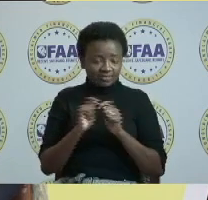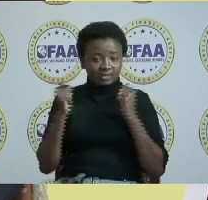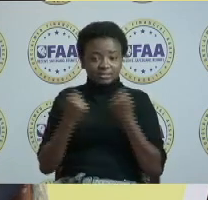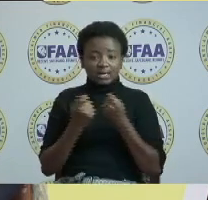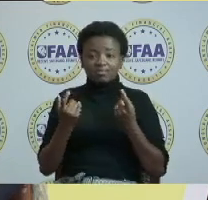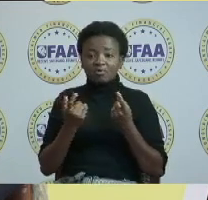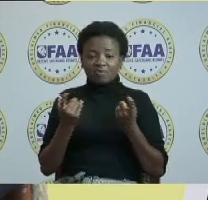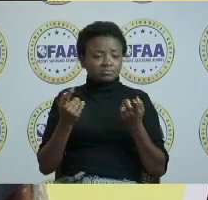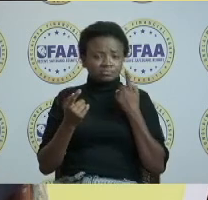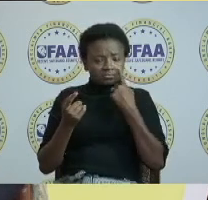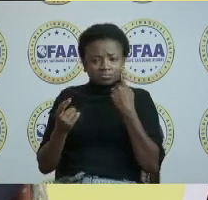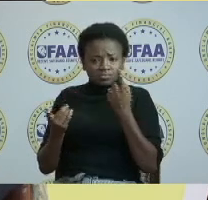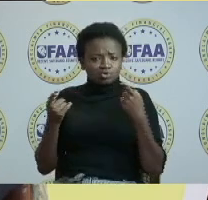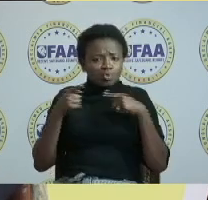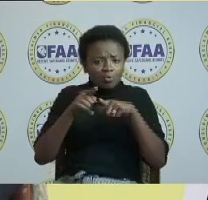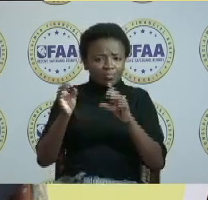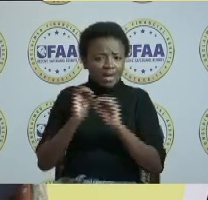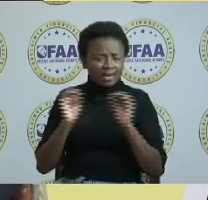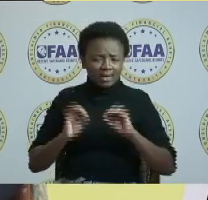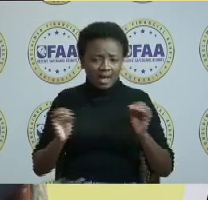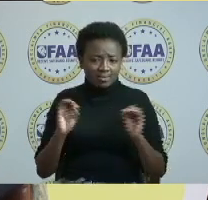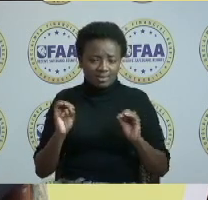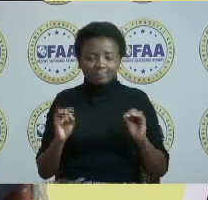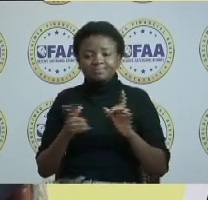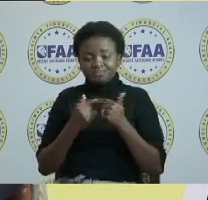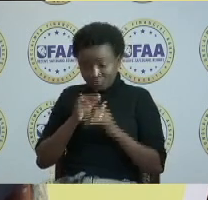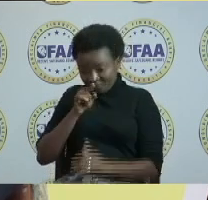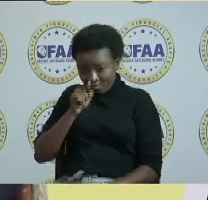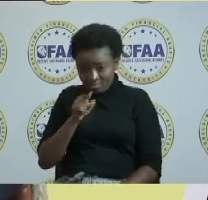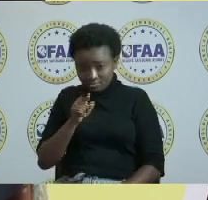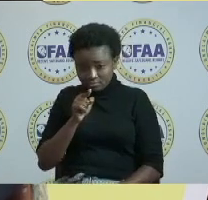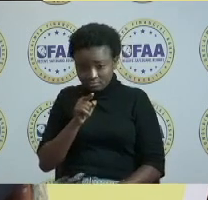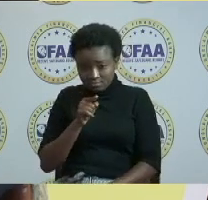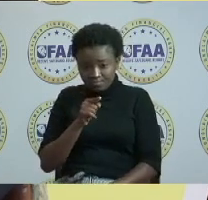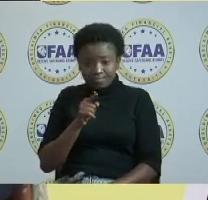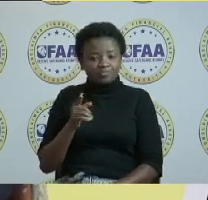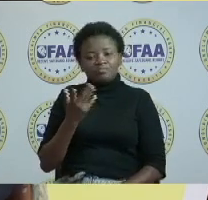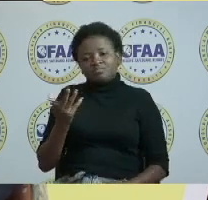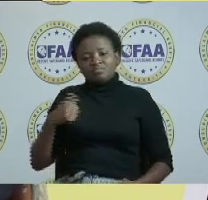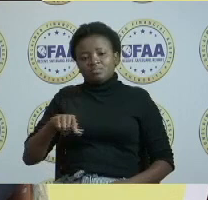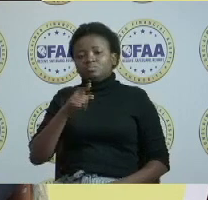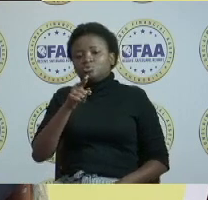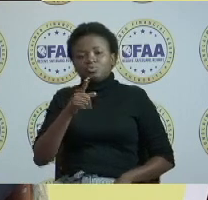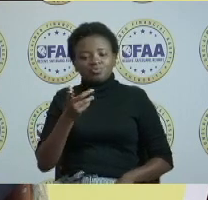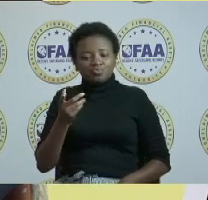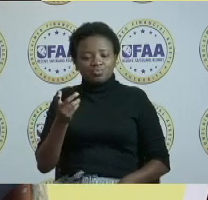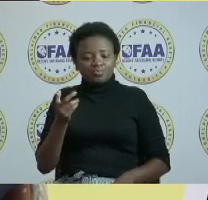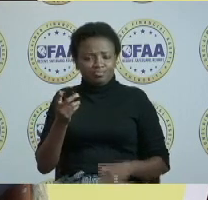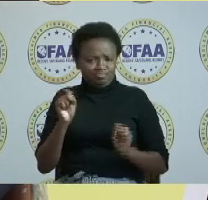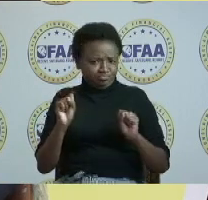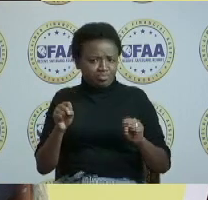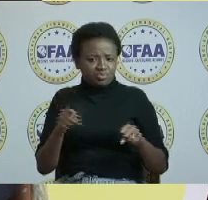being, SACOS Act, whatever it is, then by that creation, then automatically you qualify to be as a